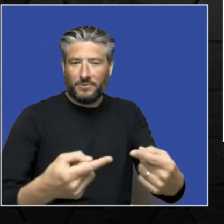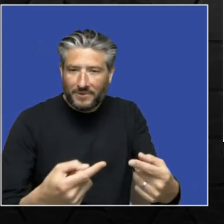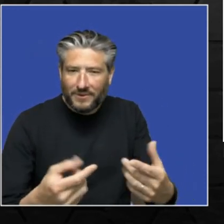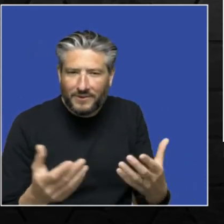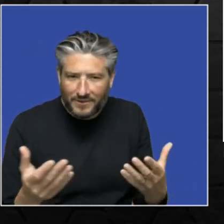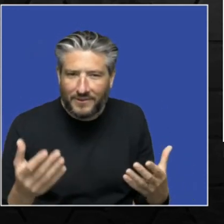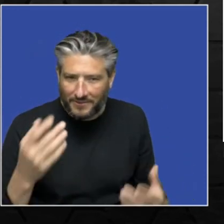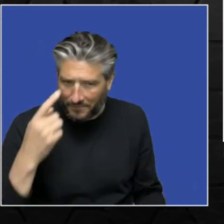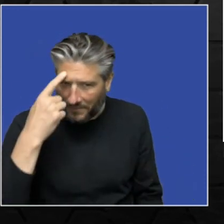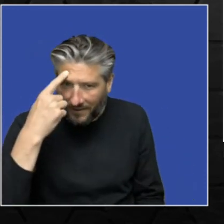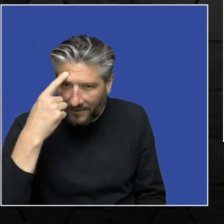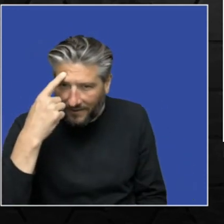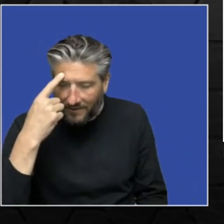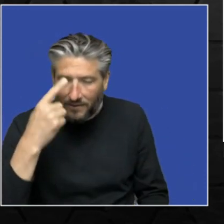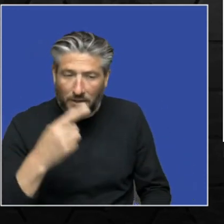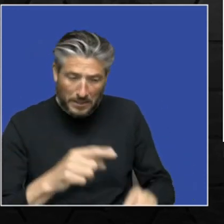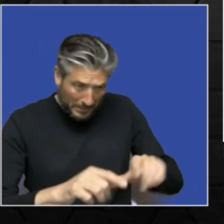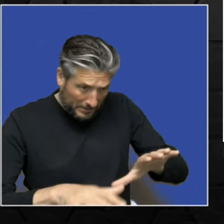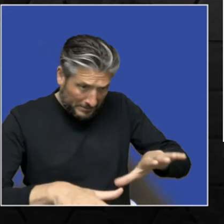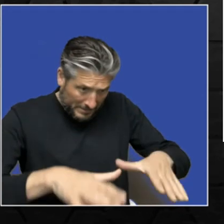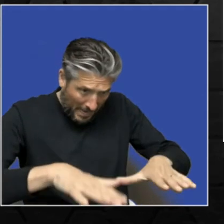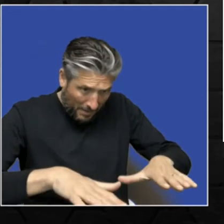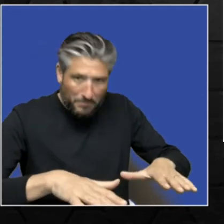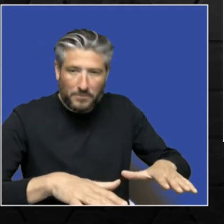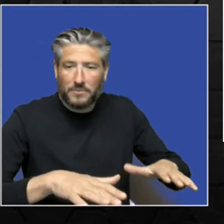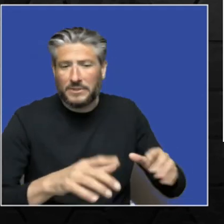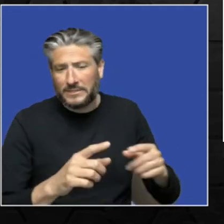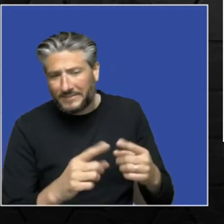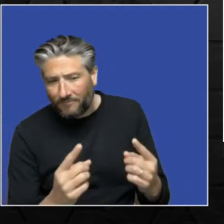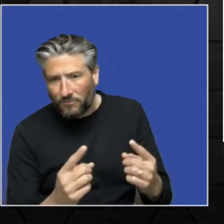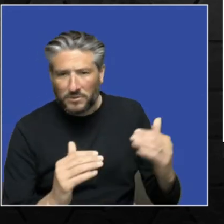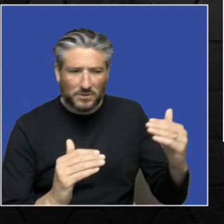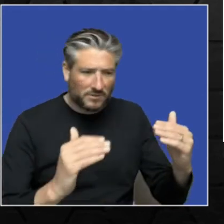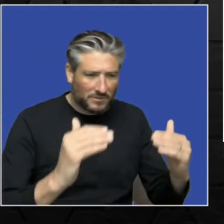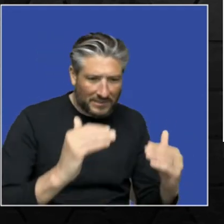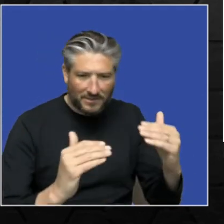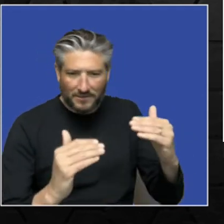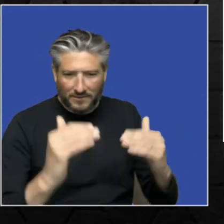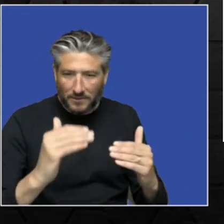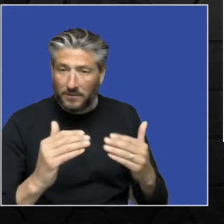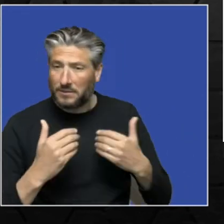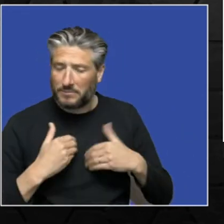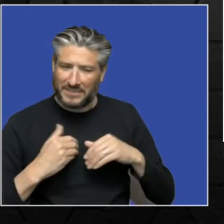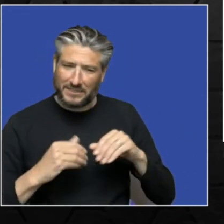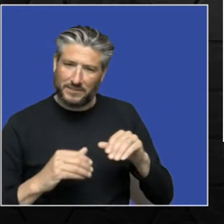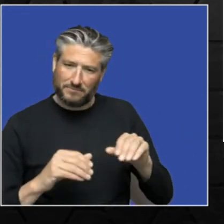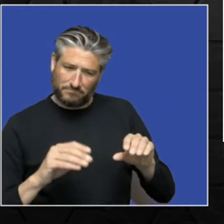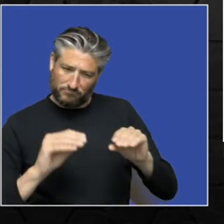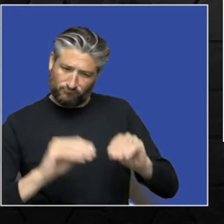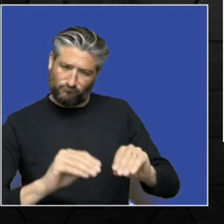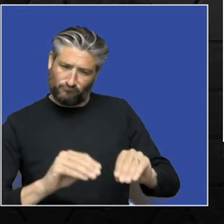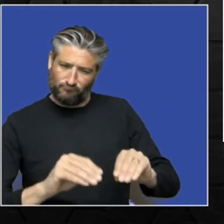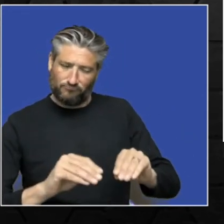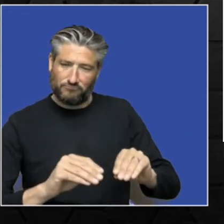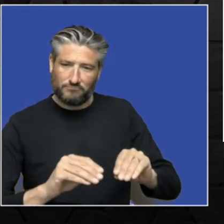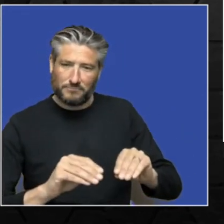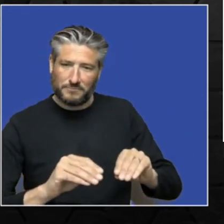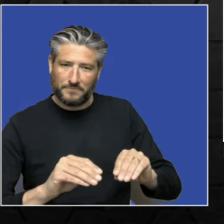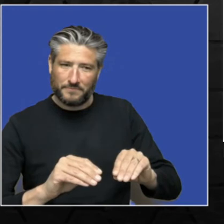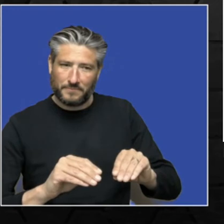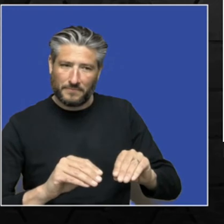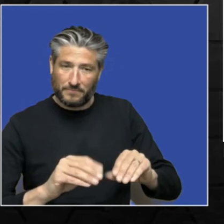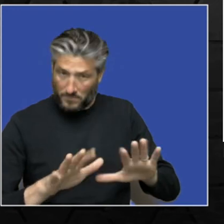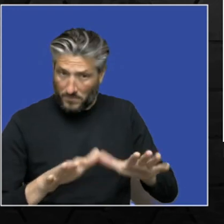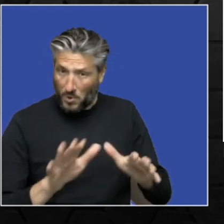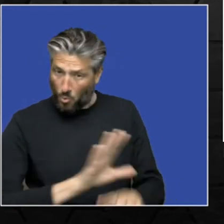the dissimilarity or the similarity quotient between the images. And for all these things, they are operating using the MML Spark